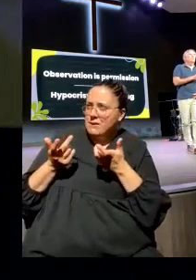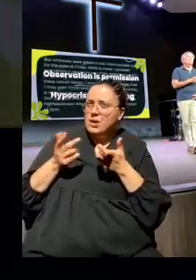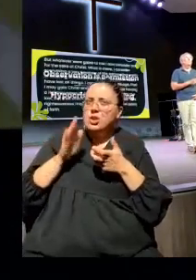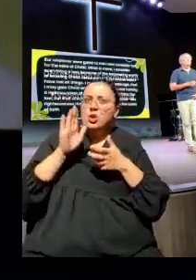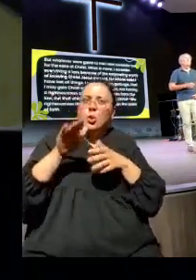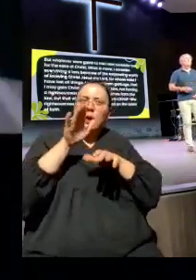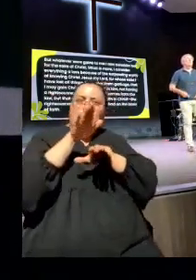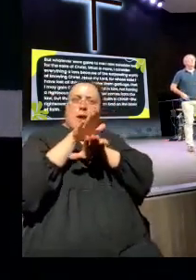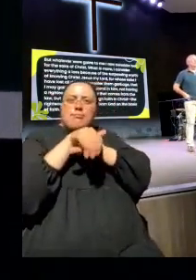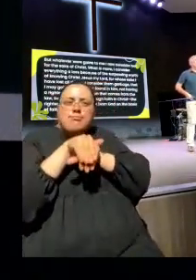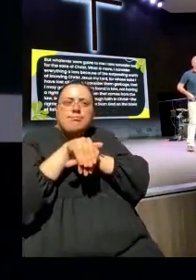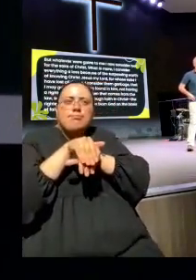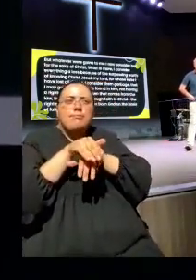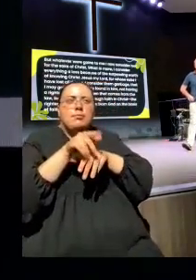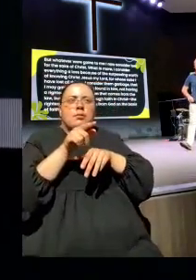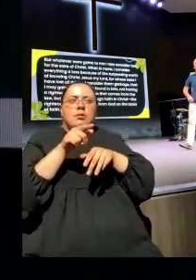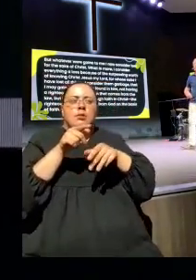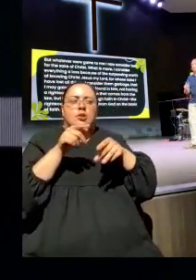them.